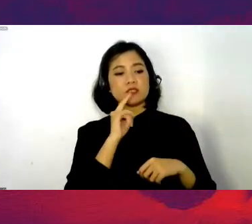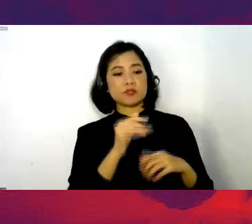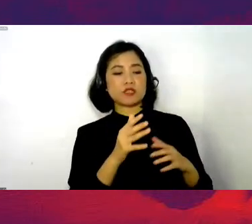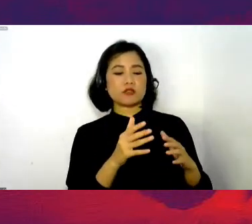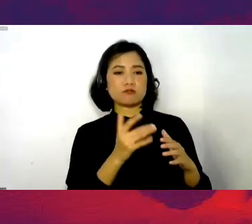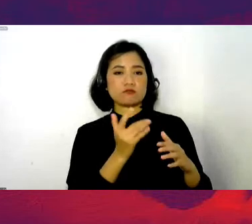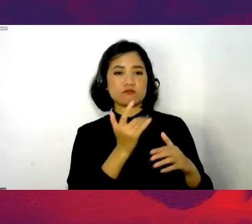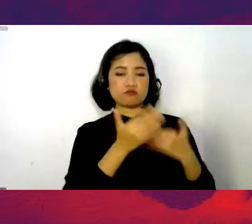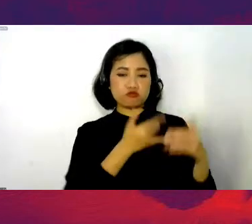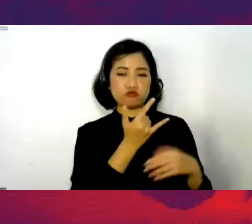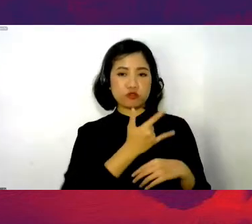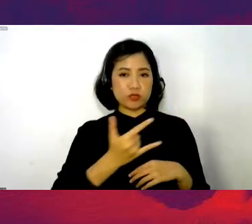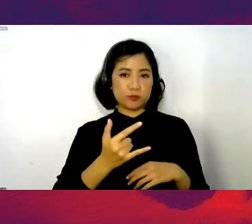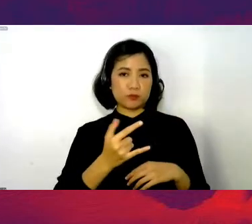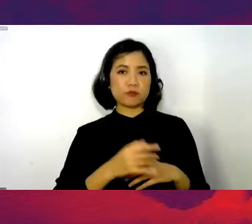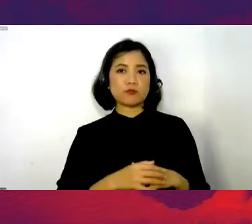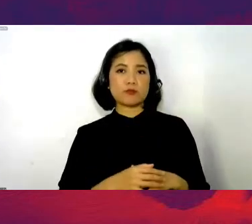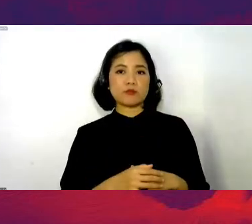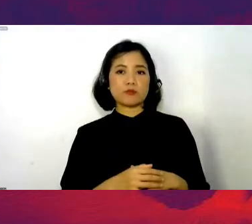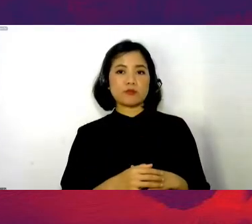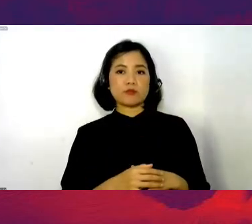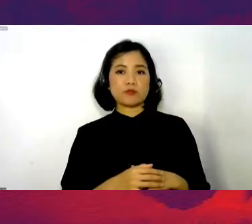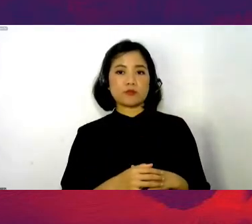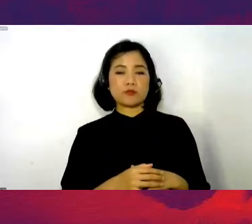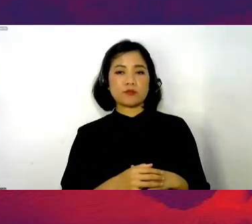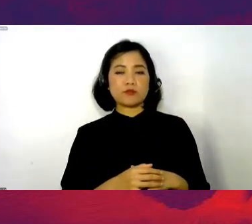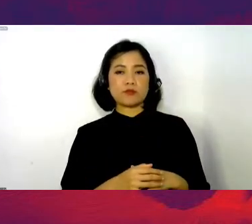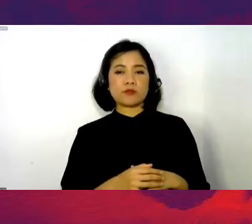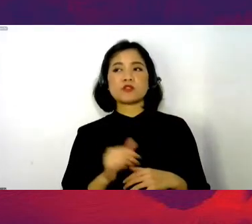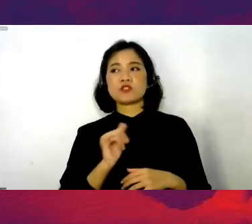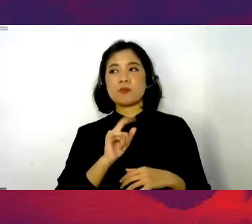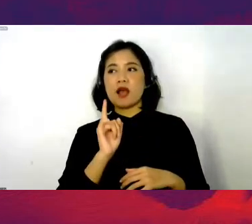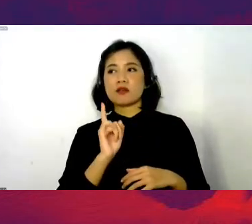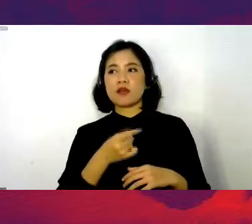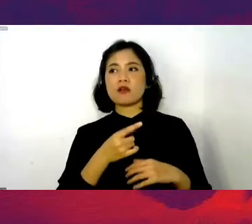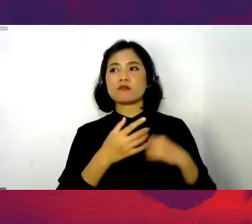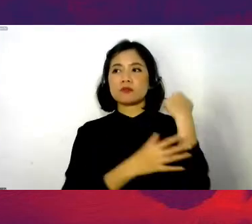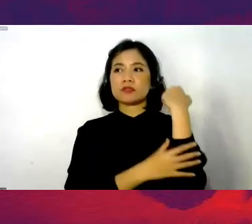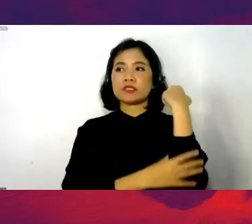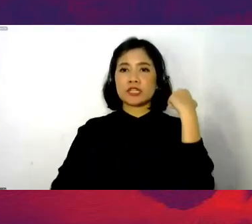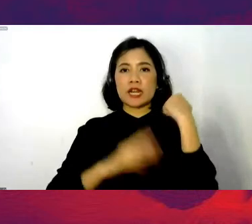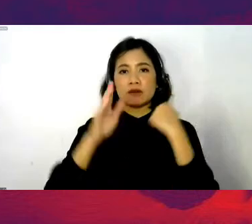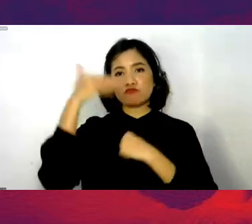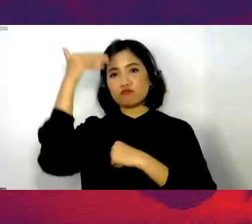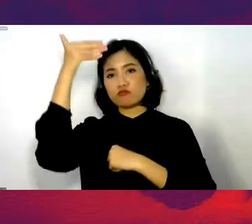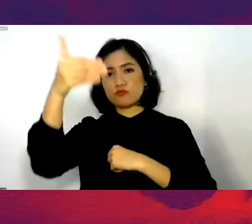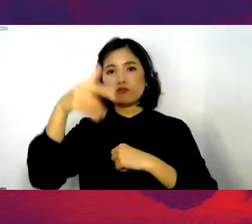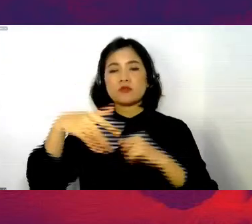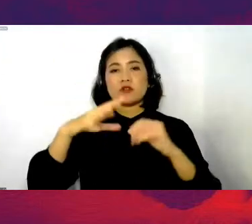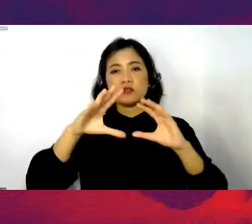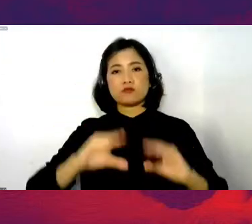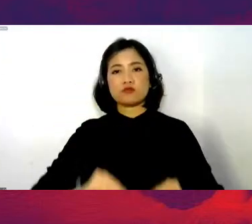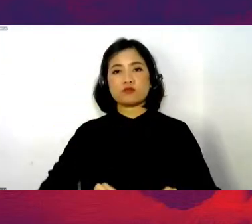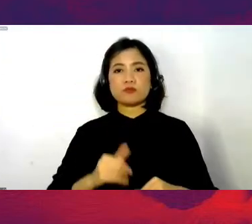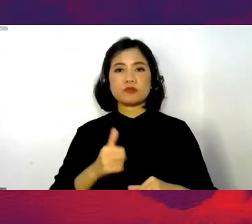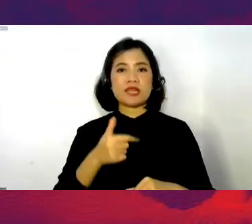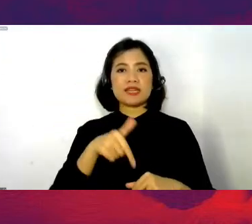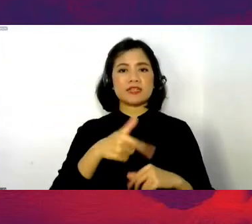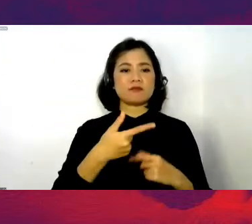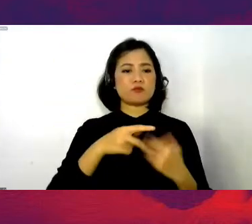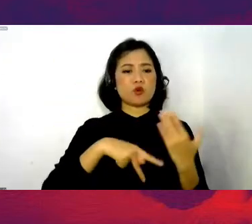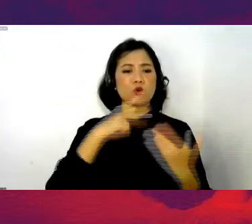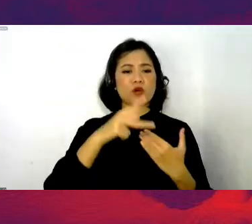in the, let's say, in the bottom 5% or 10%, actually community can do better job, because they are the one